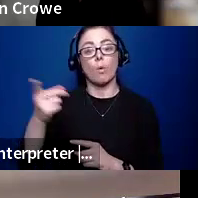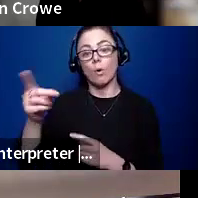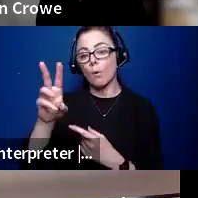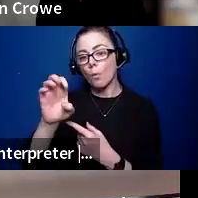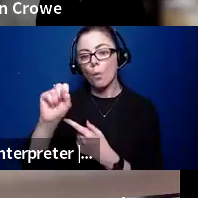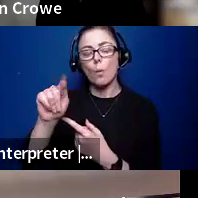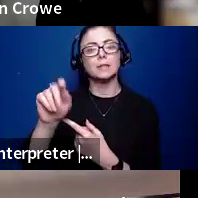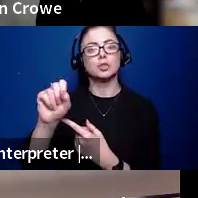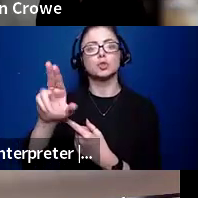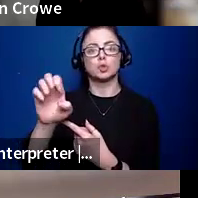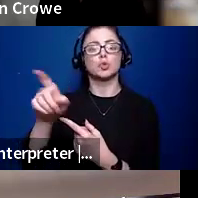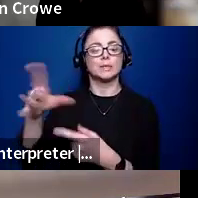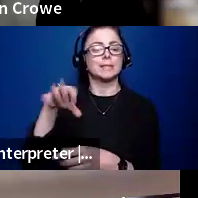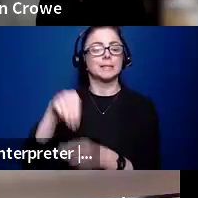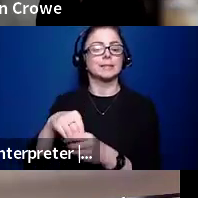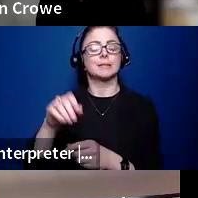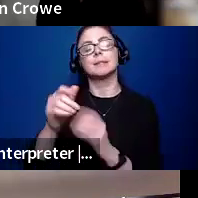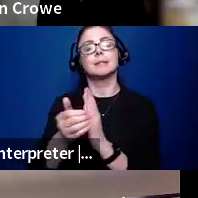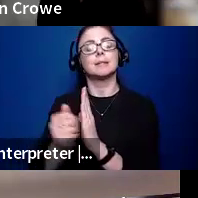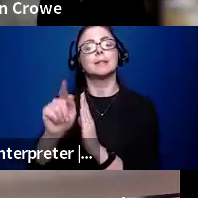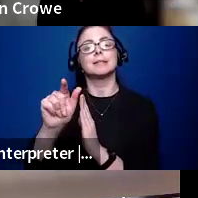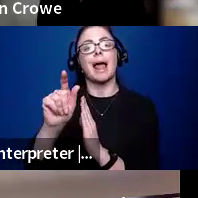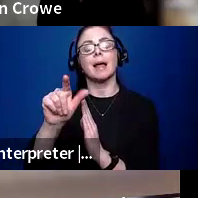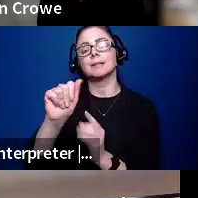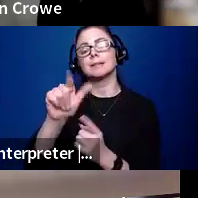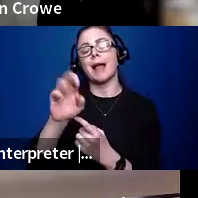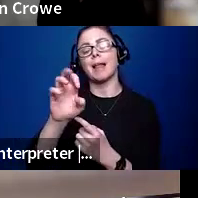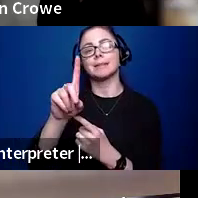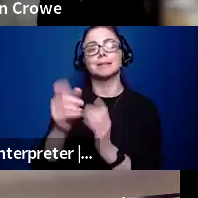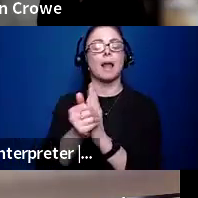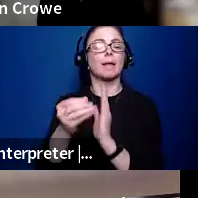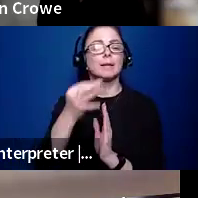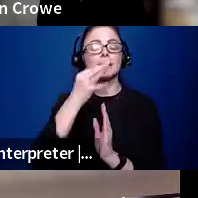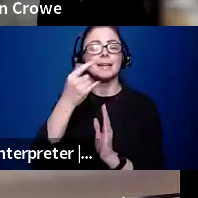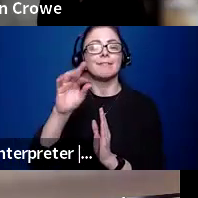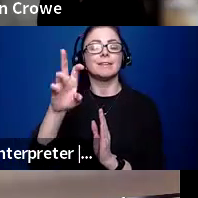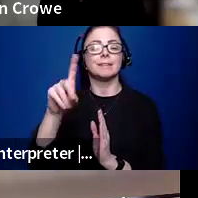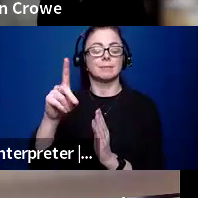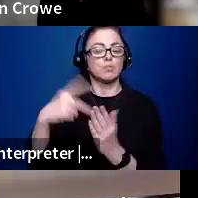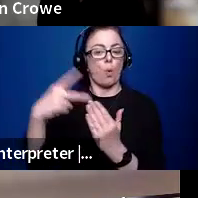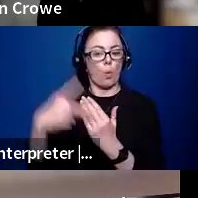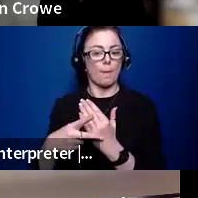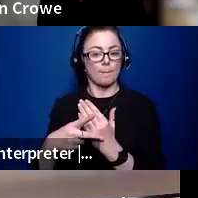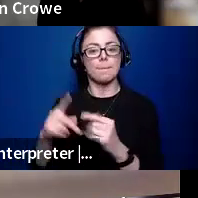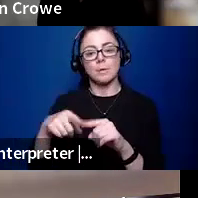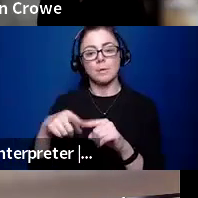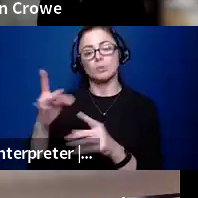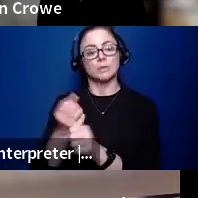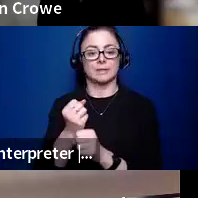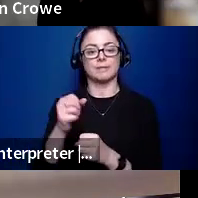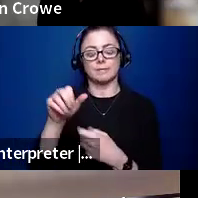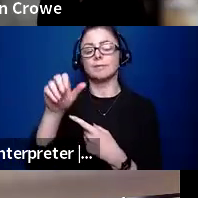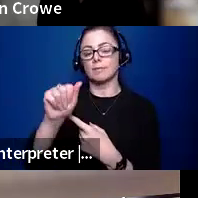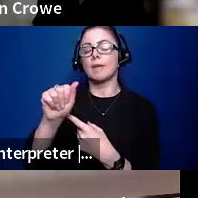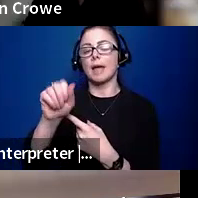and Gifted program since elementary school. But she has received AEA speech services after a requested